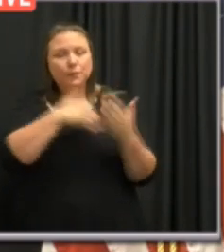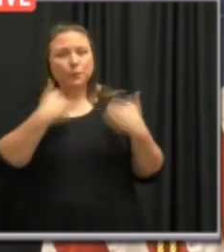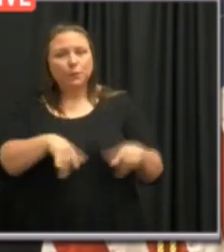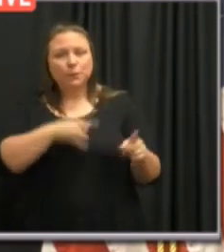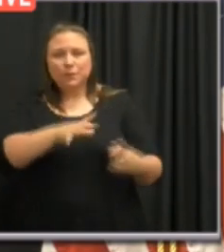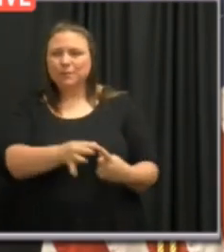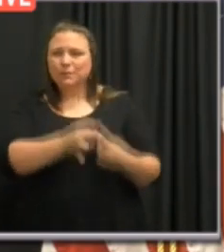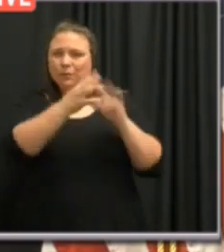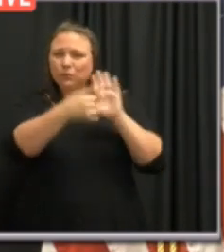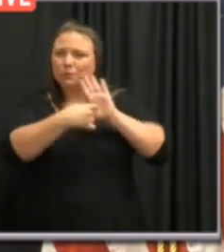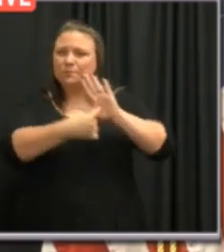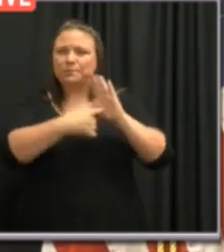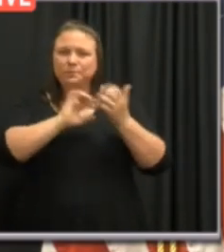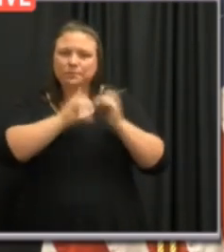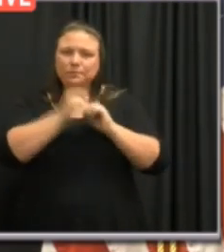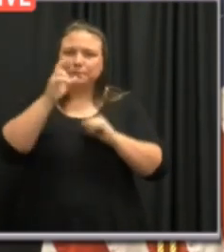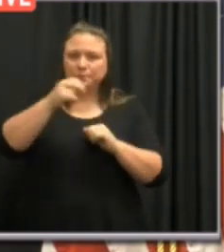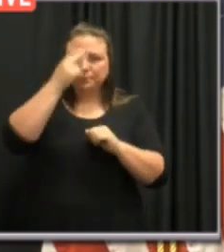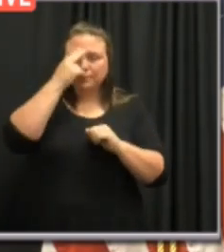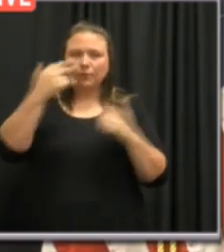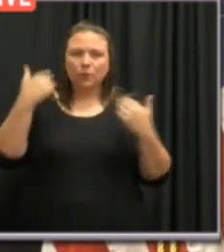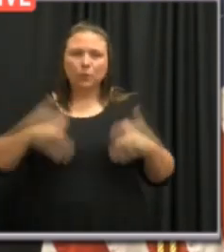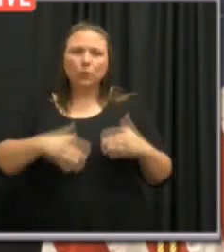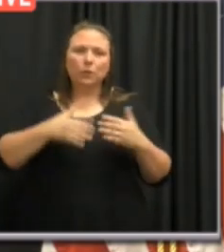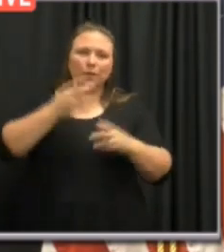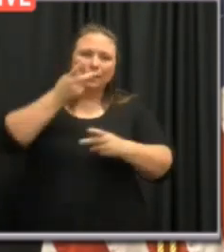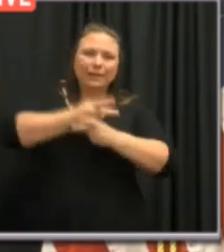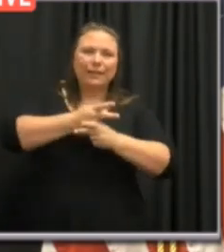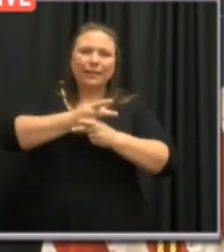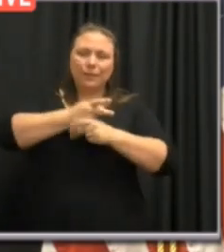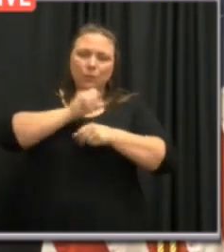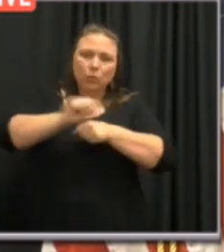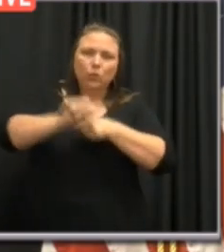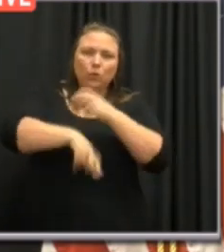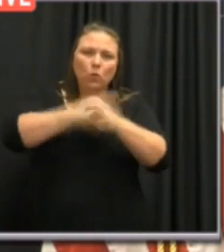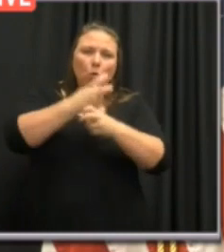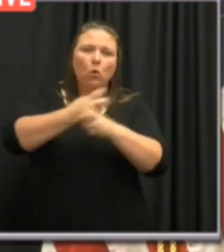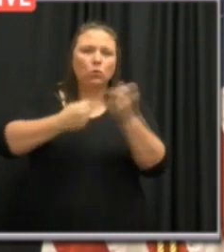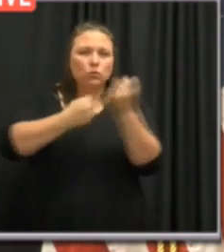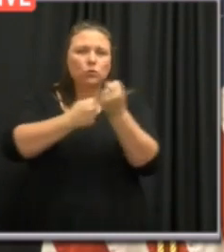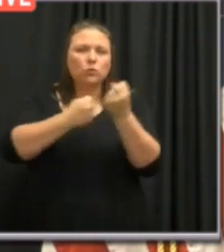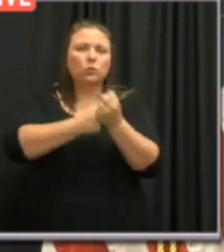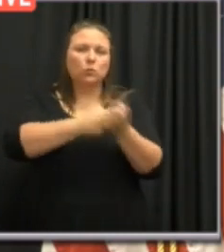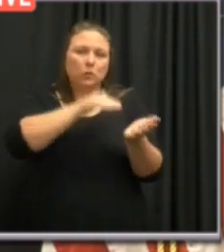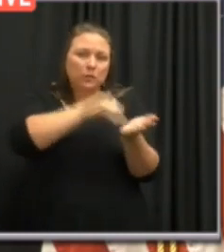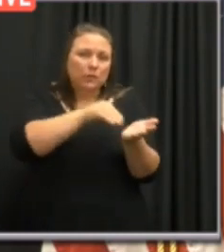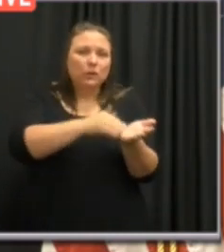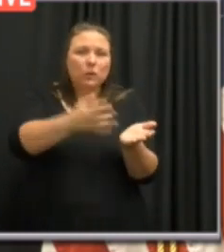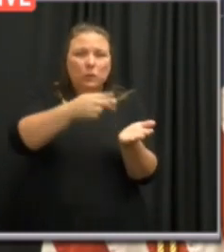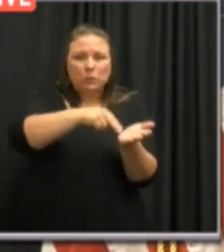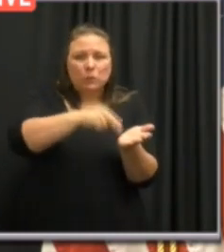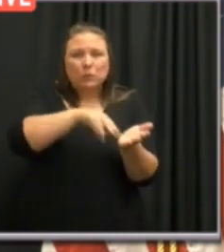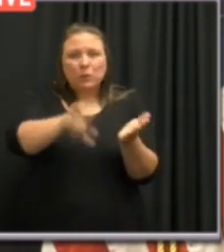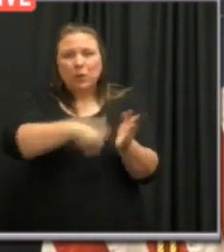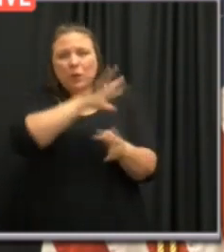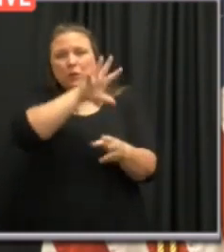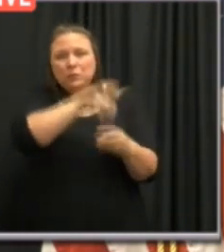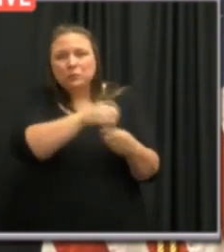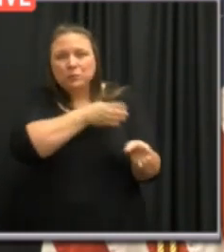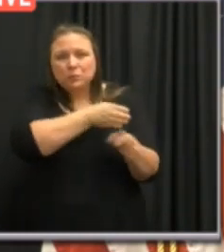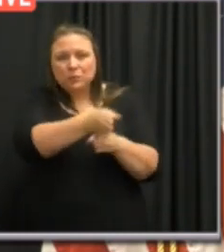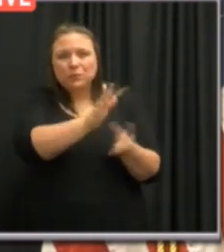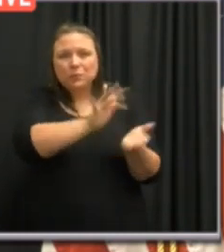special example of how Nashvillians are staying on the front lines to support our medical professionals and our community